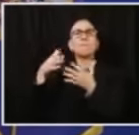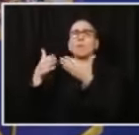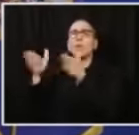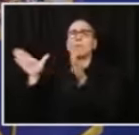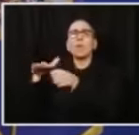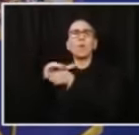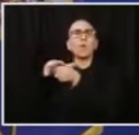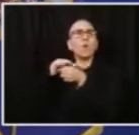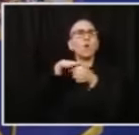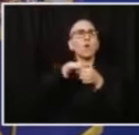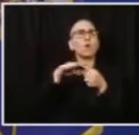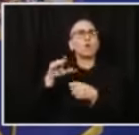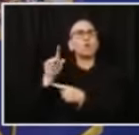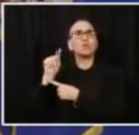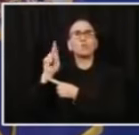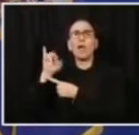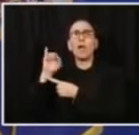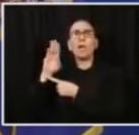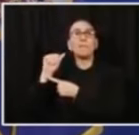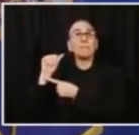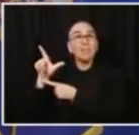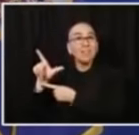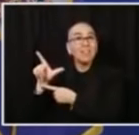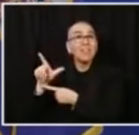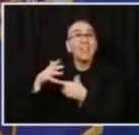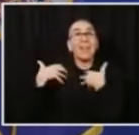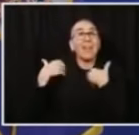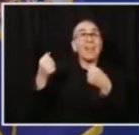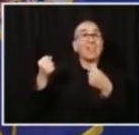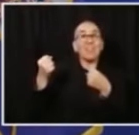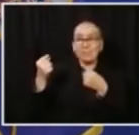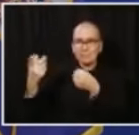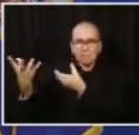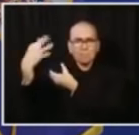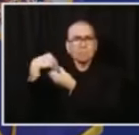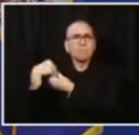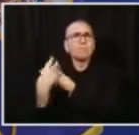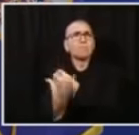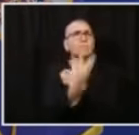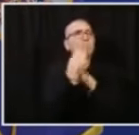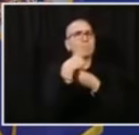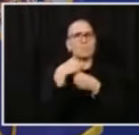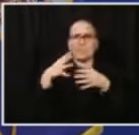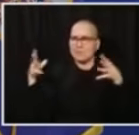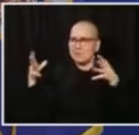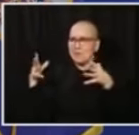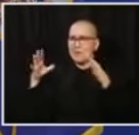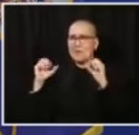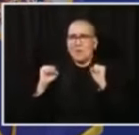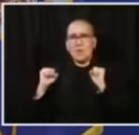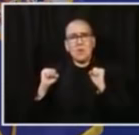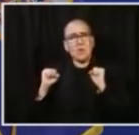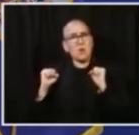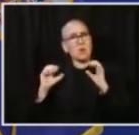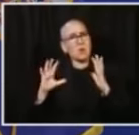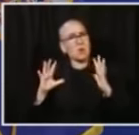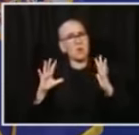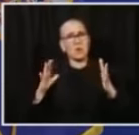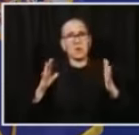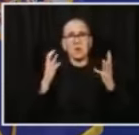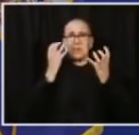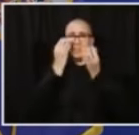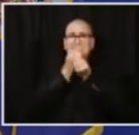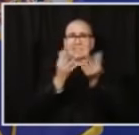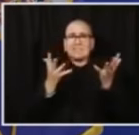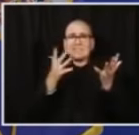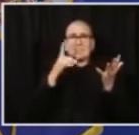months, but now it's getting real. It's getting close, and we're very, very excited to be able to share with you how this is going to work in Minnesota. And the governor